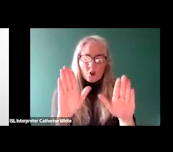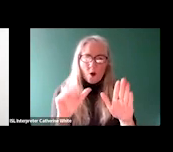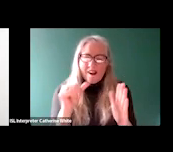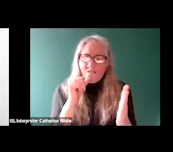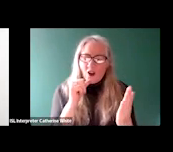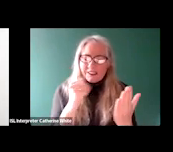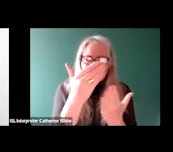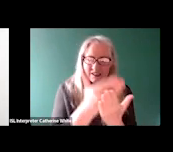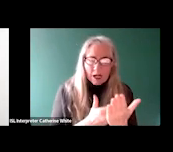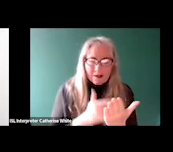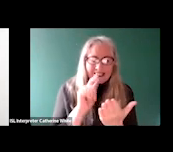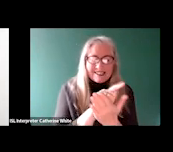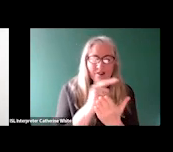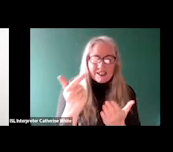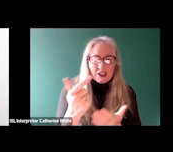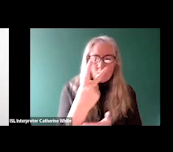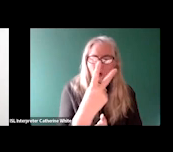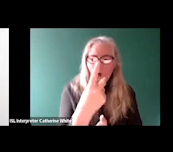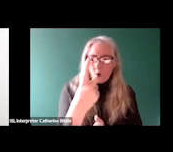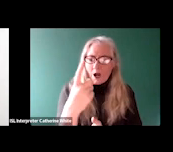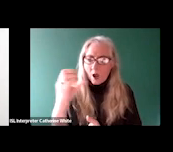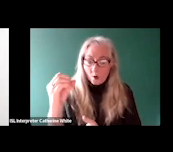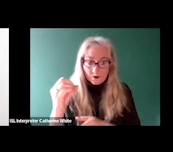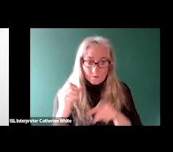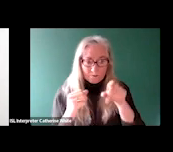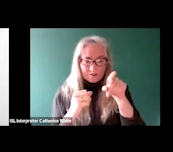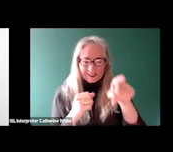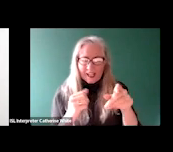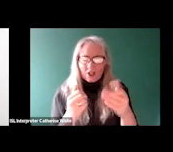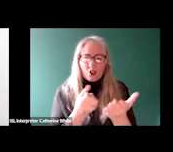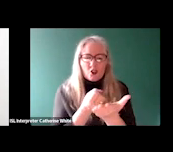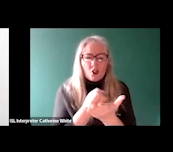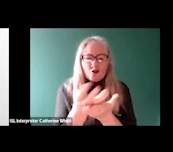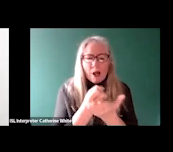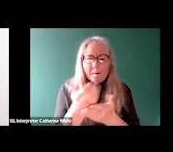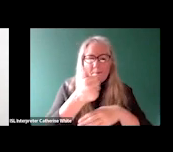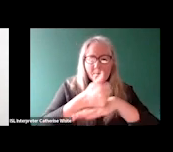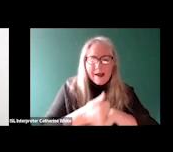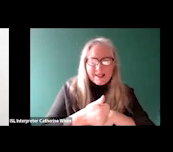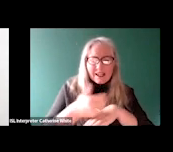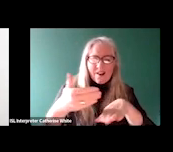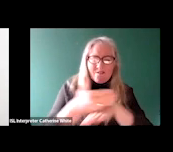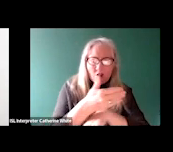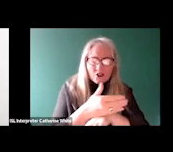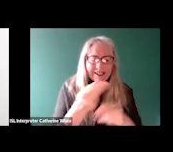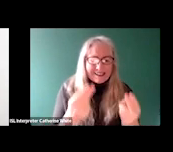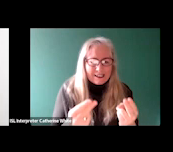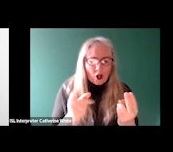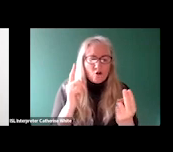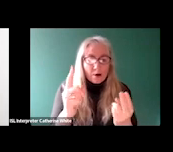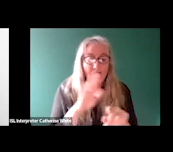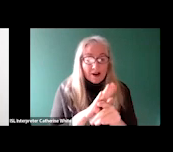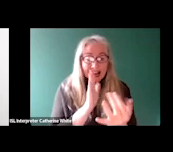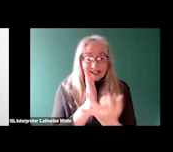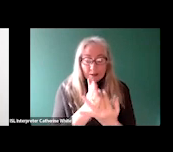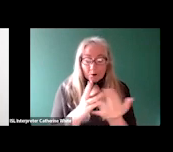document, 17210, this describes the basic minimum functional requirements and recommendations for an